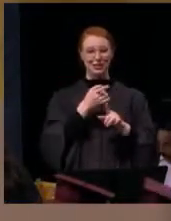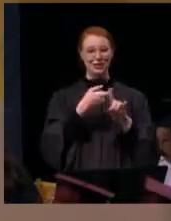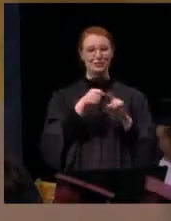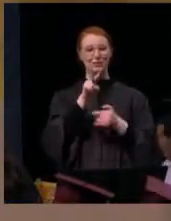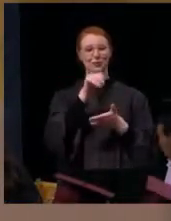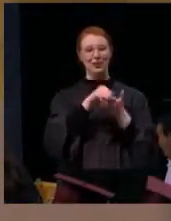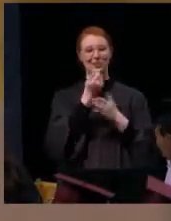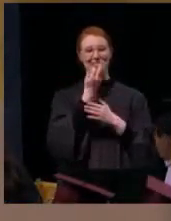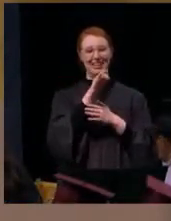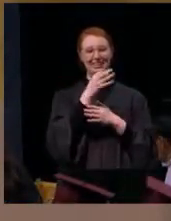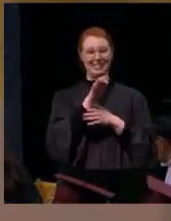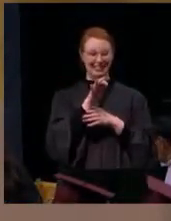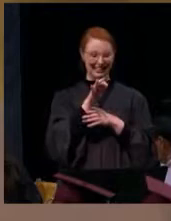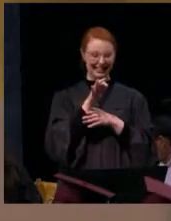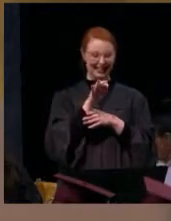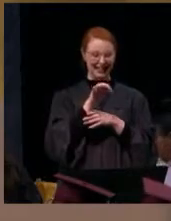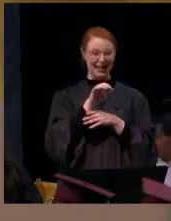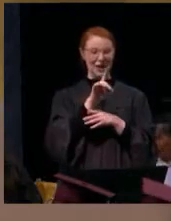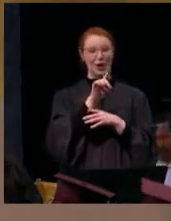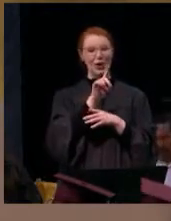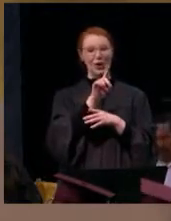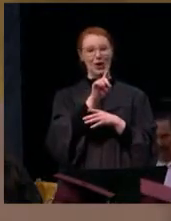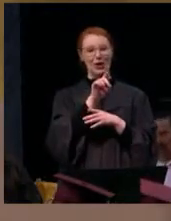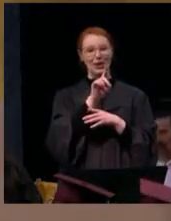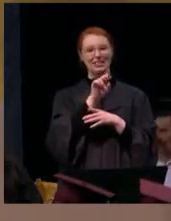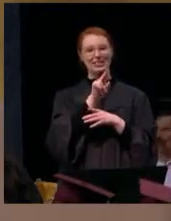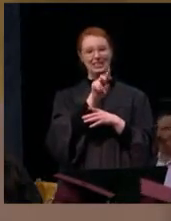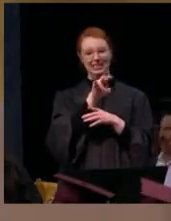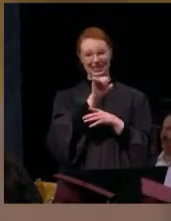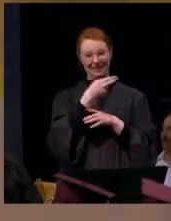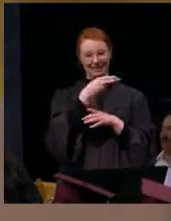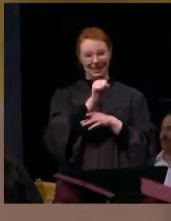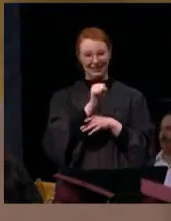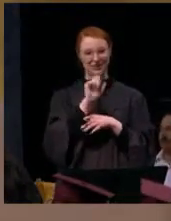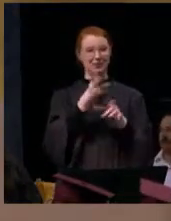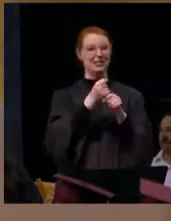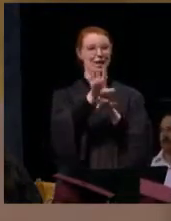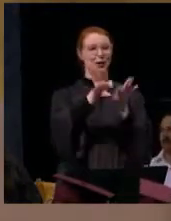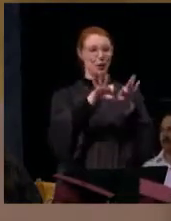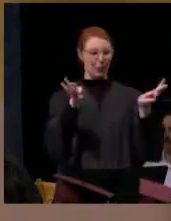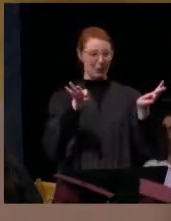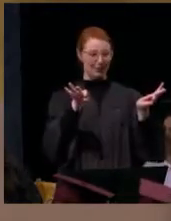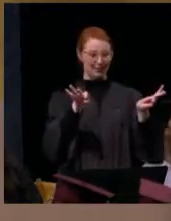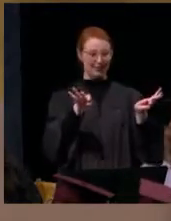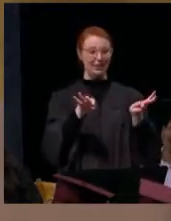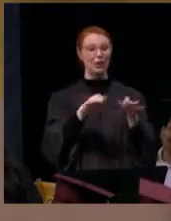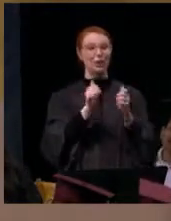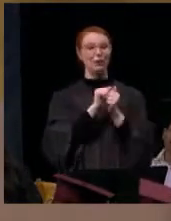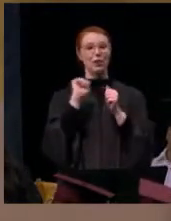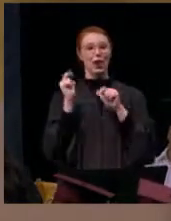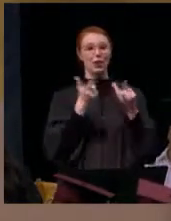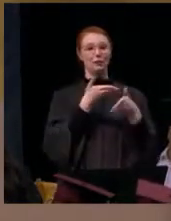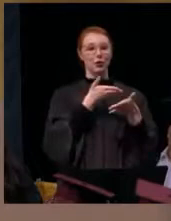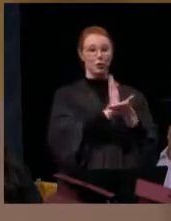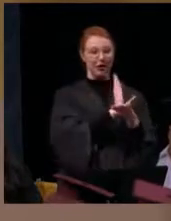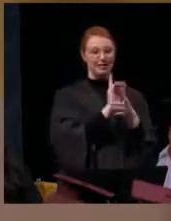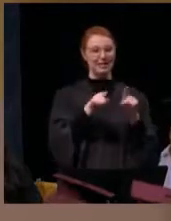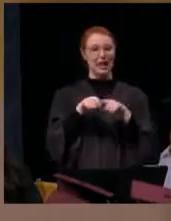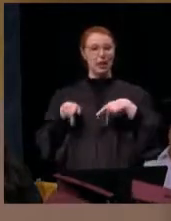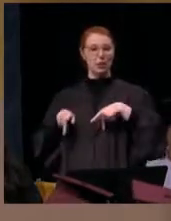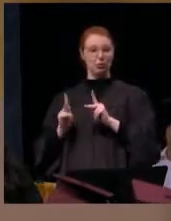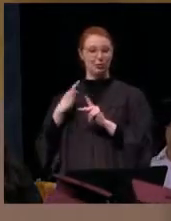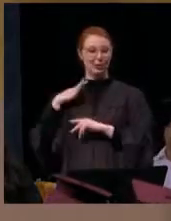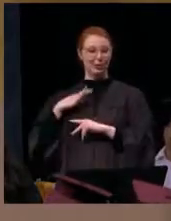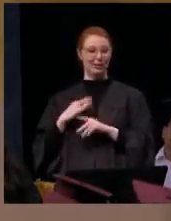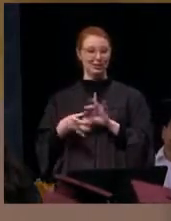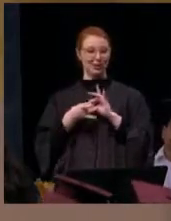the 2019 Judge Ronald N. Davies High School to receive their diploma with all of the rights and the privileges